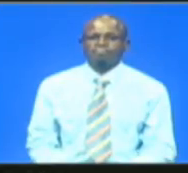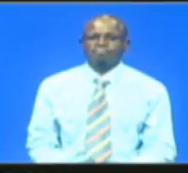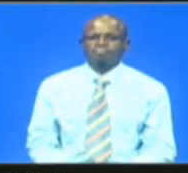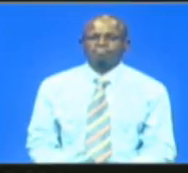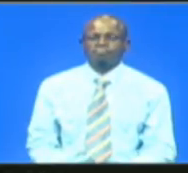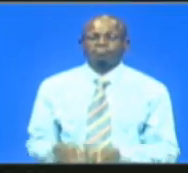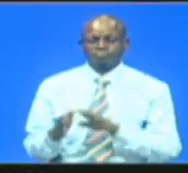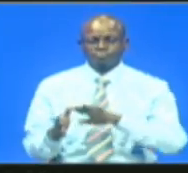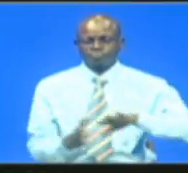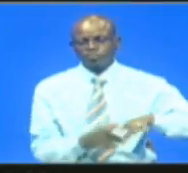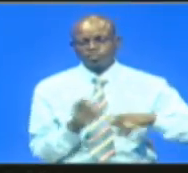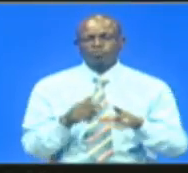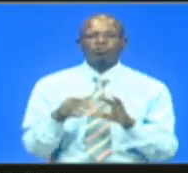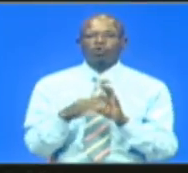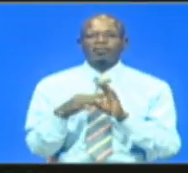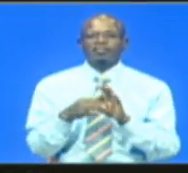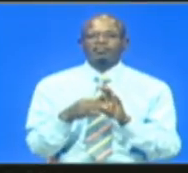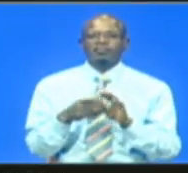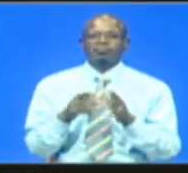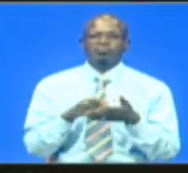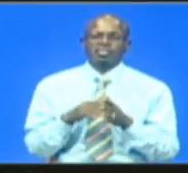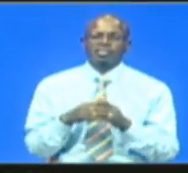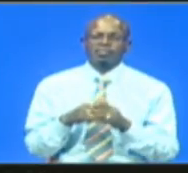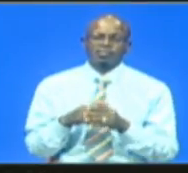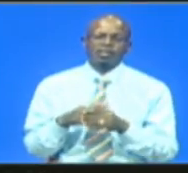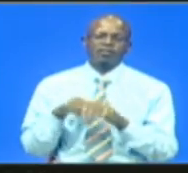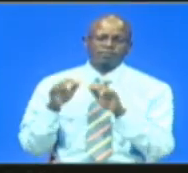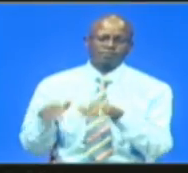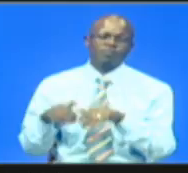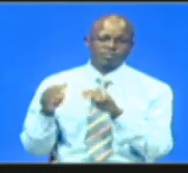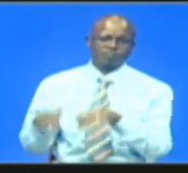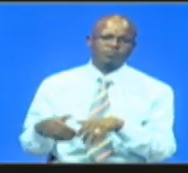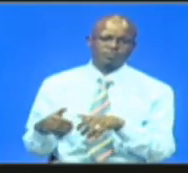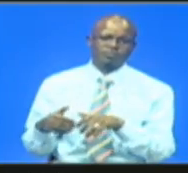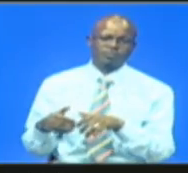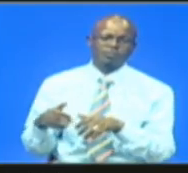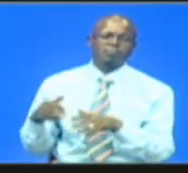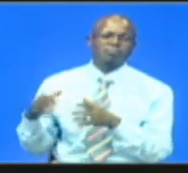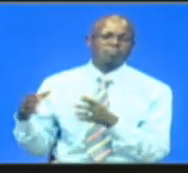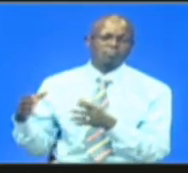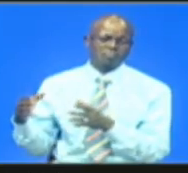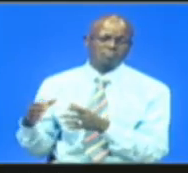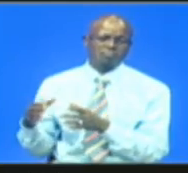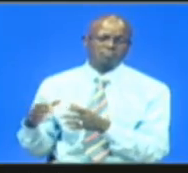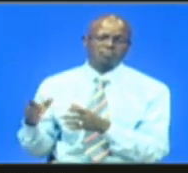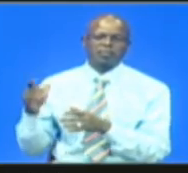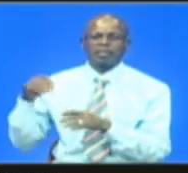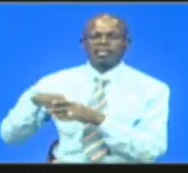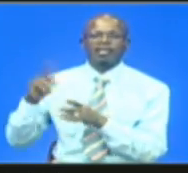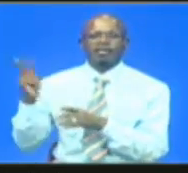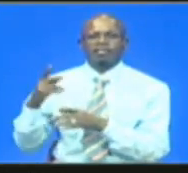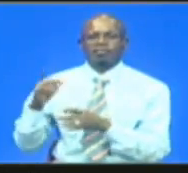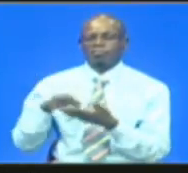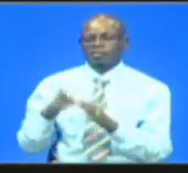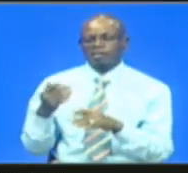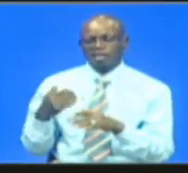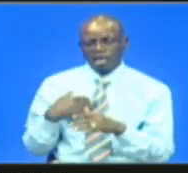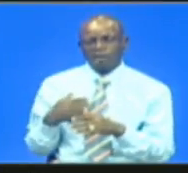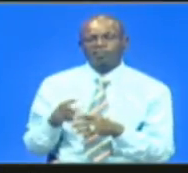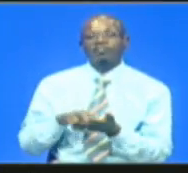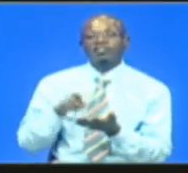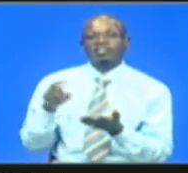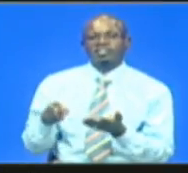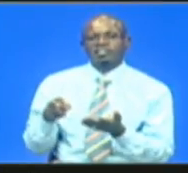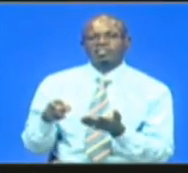And away from cooperatives, Kenya's floriculture sector can best be described as ever blossoming owing to the country's top-tier ranking as an exporter